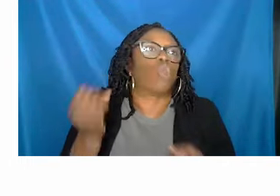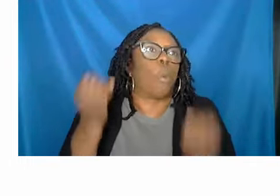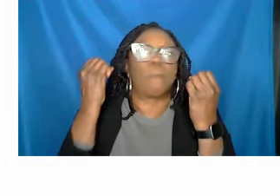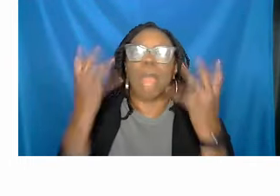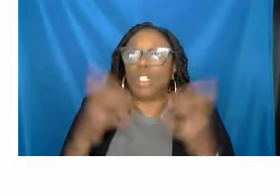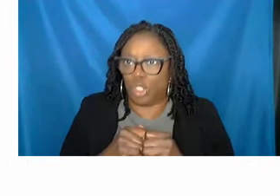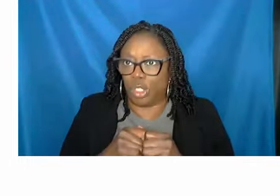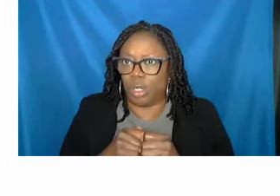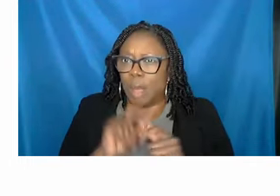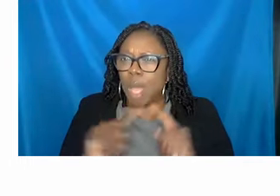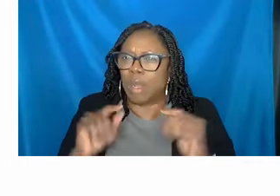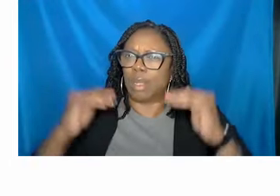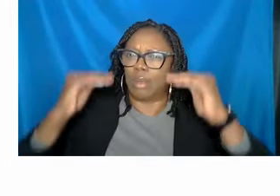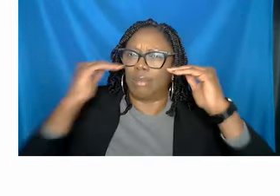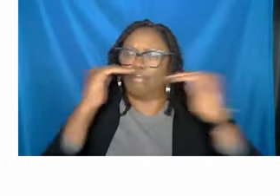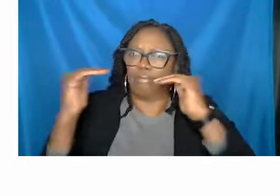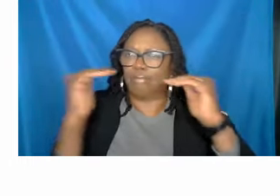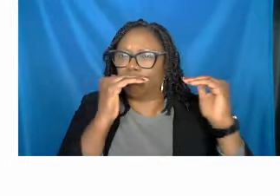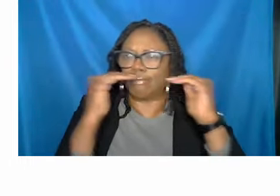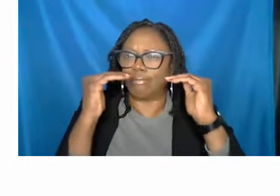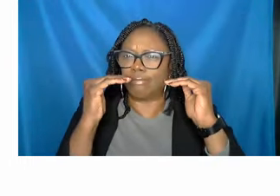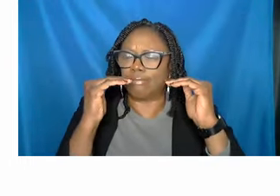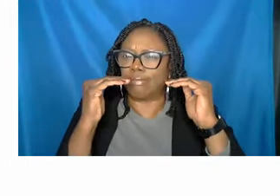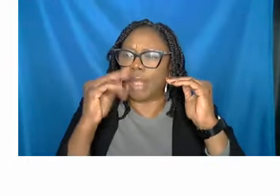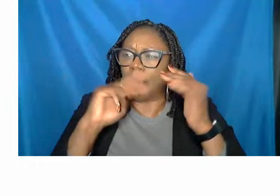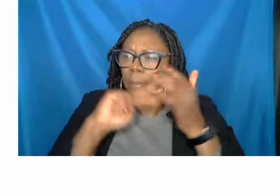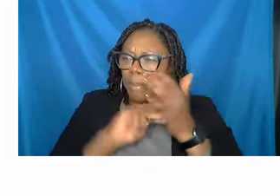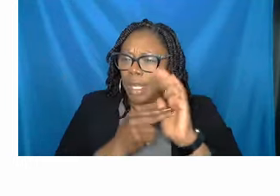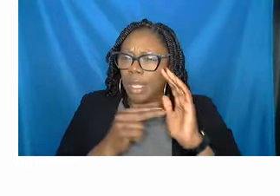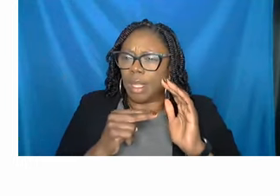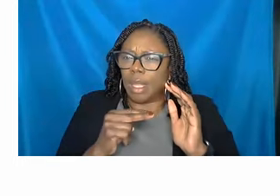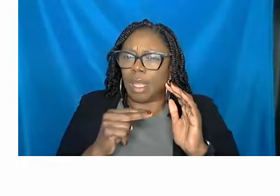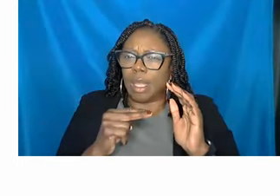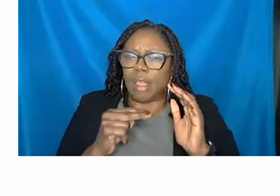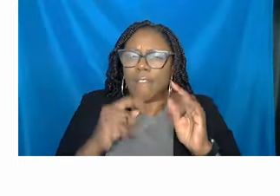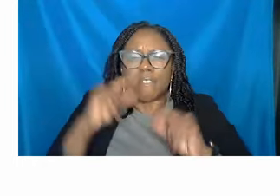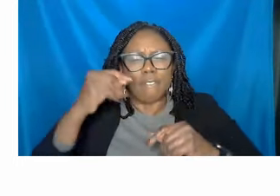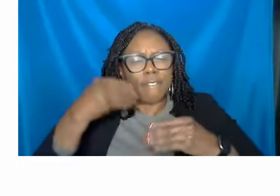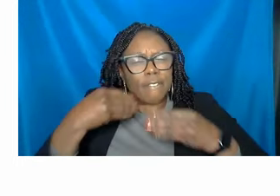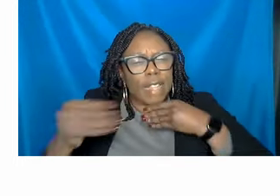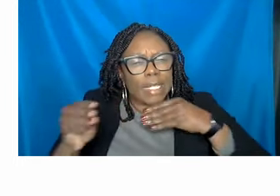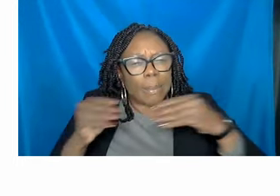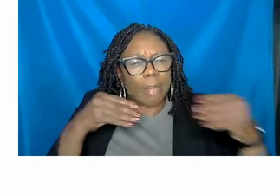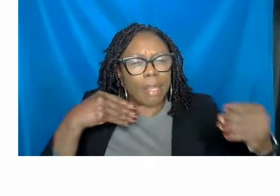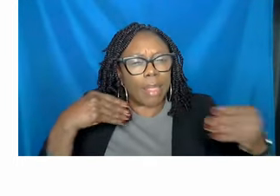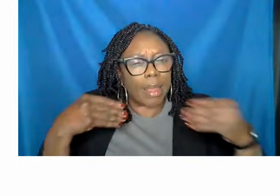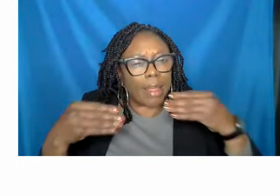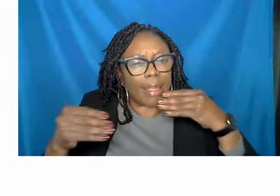much because if I see equity, then I see flexibility. Well, then I see, you know, I can be, you